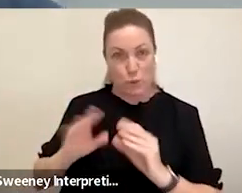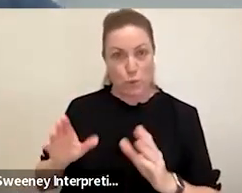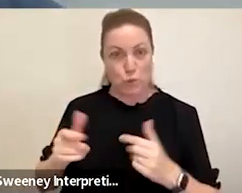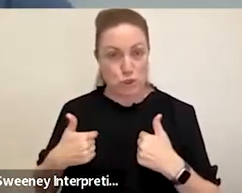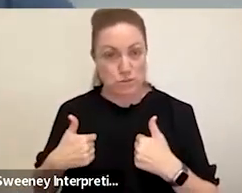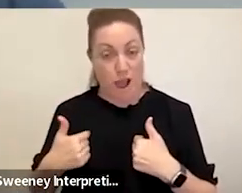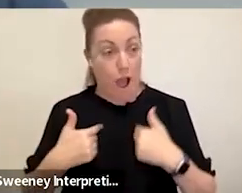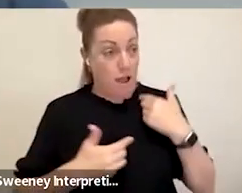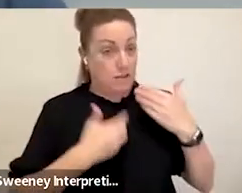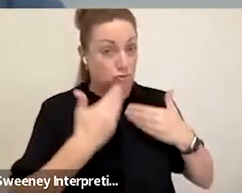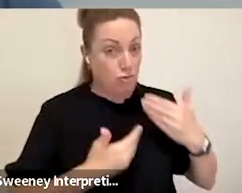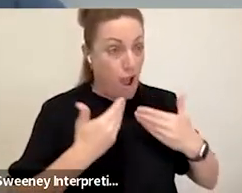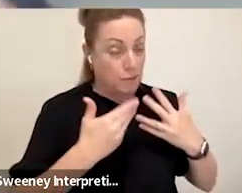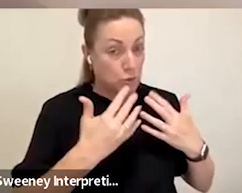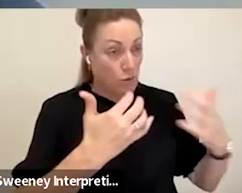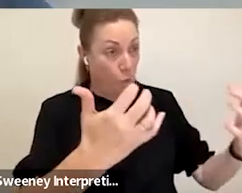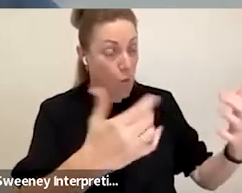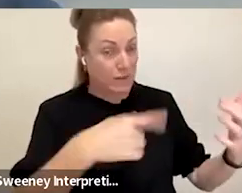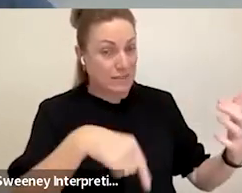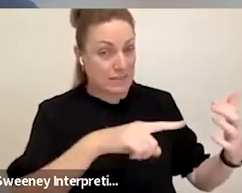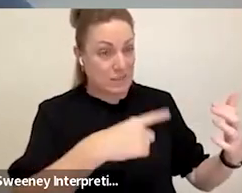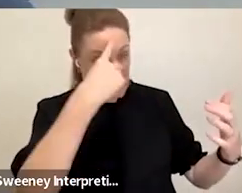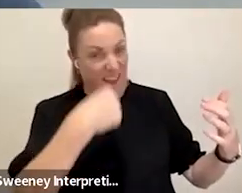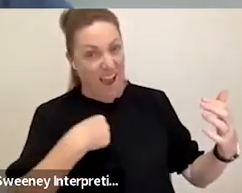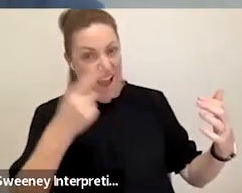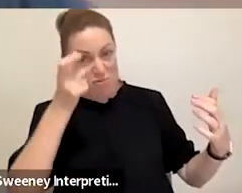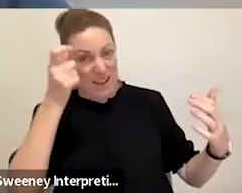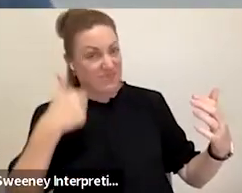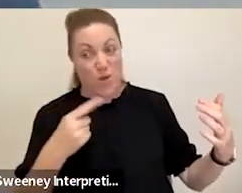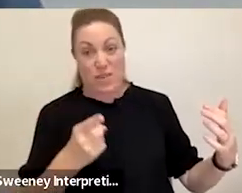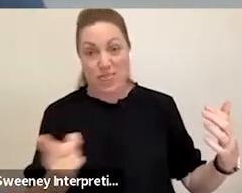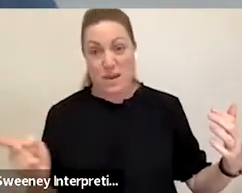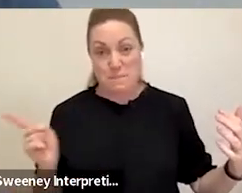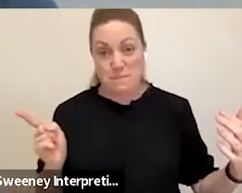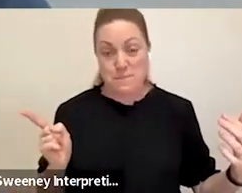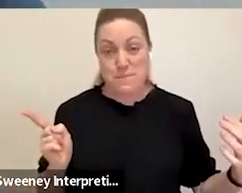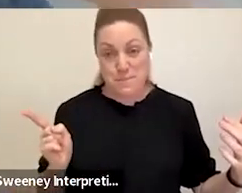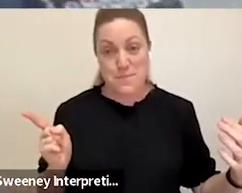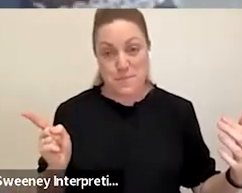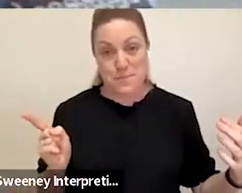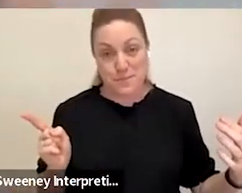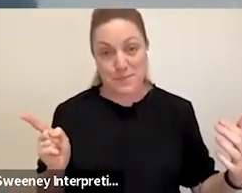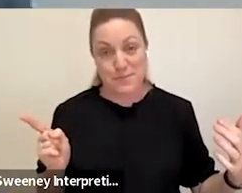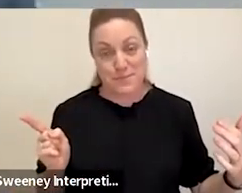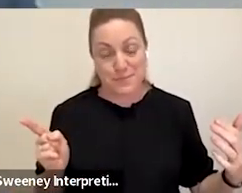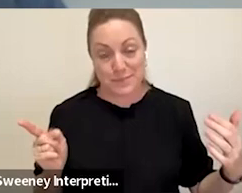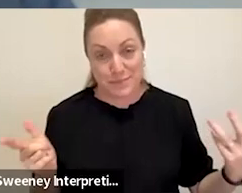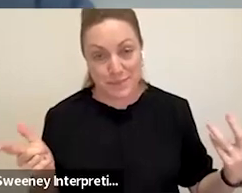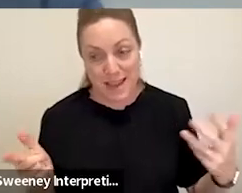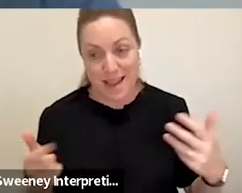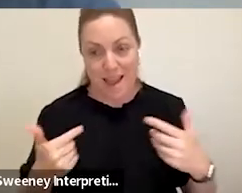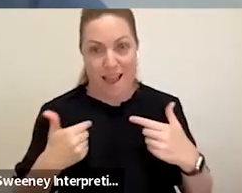to an audience that sounds creative, but it's not me. No, I'm sort of, unfortunately, I get to take credit for it in an unjust